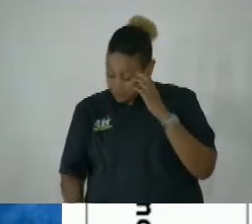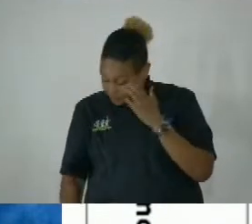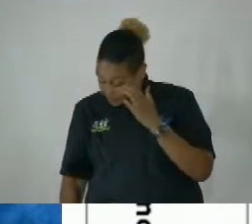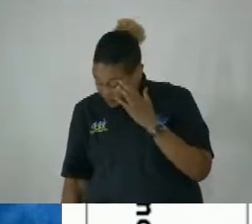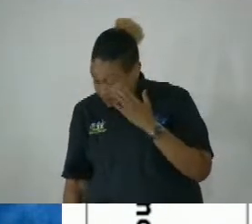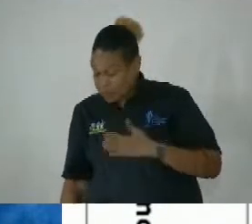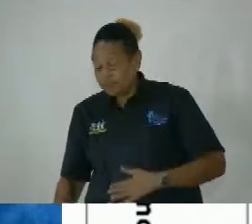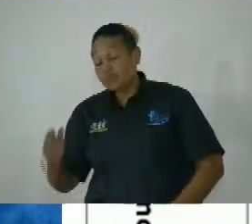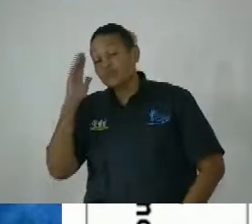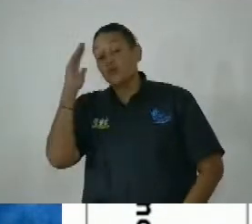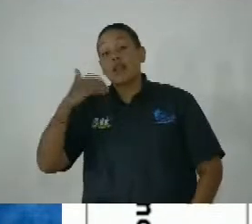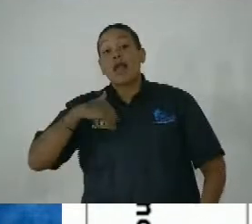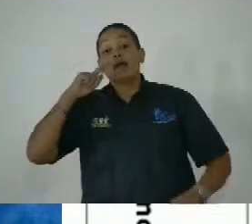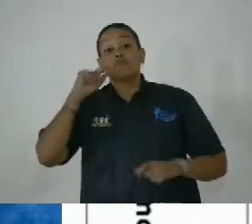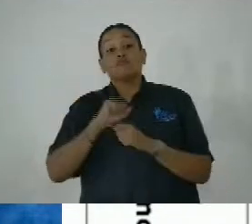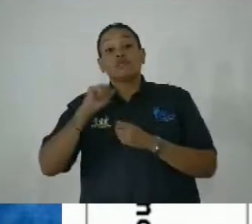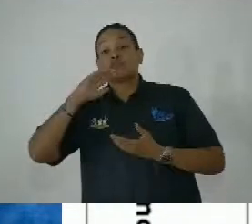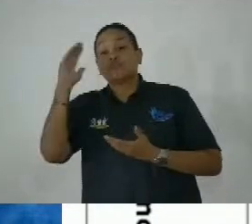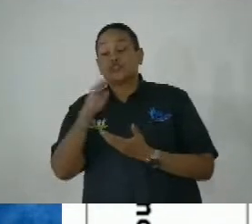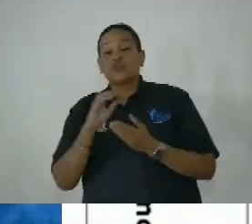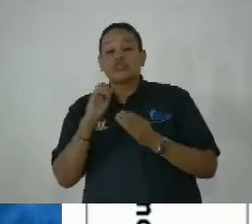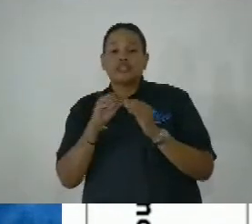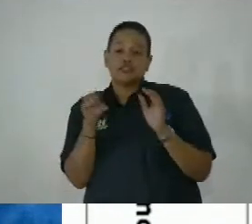we will have a reduction.